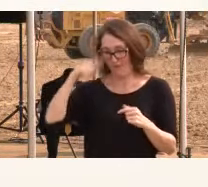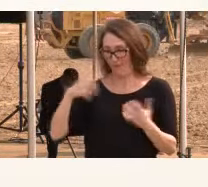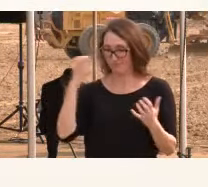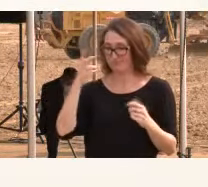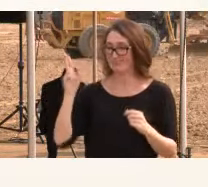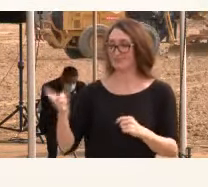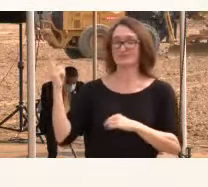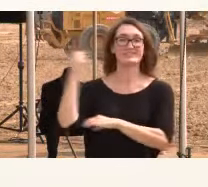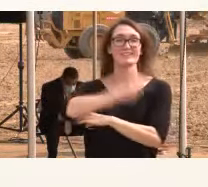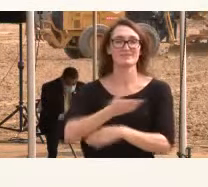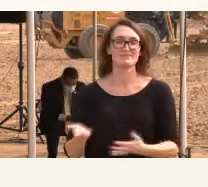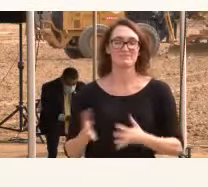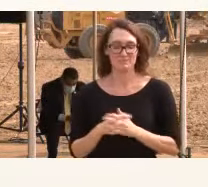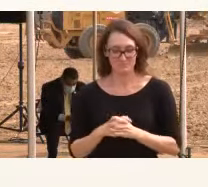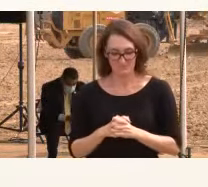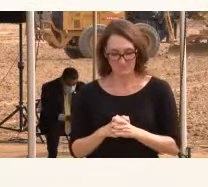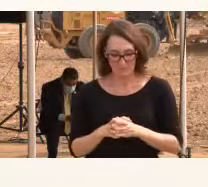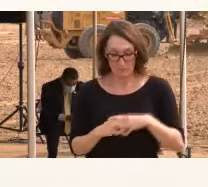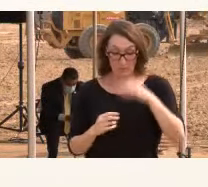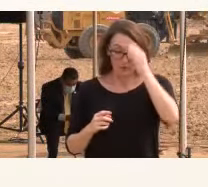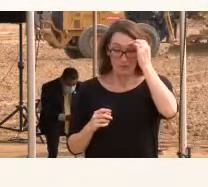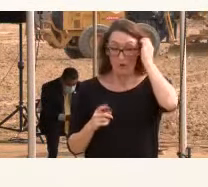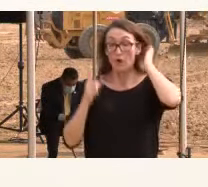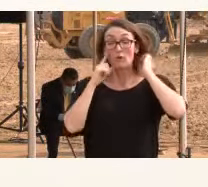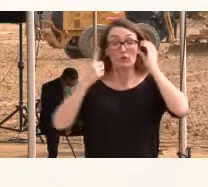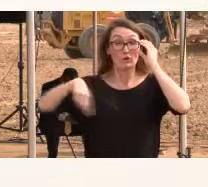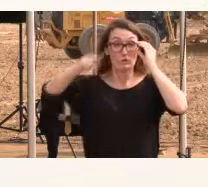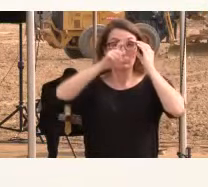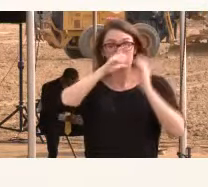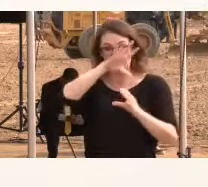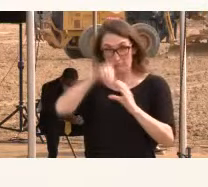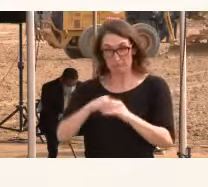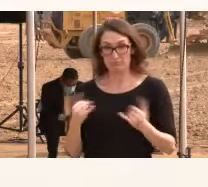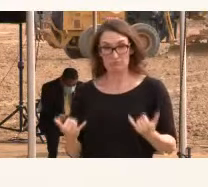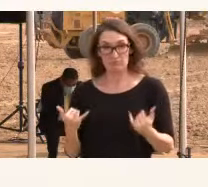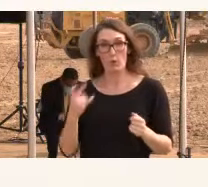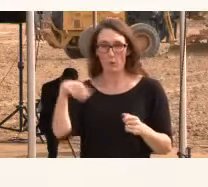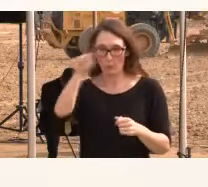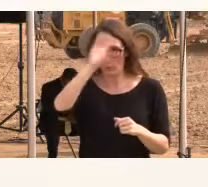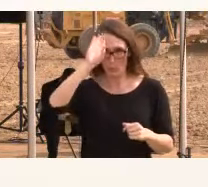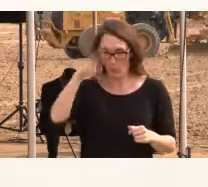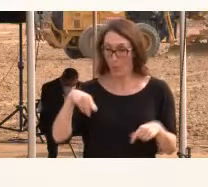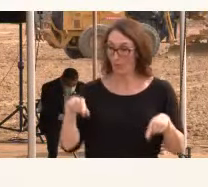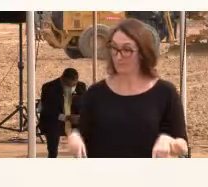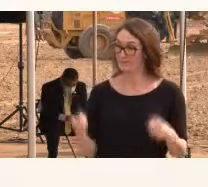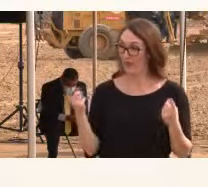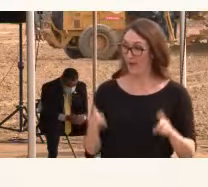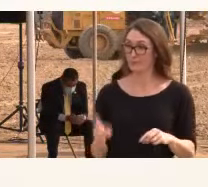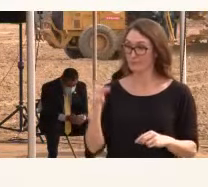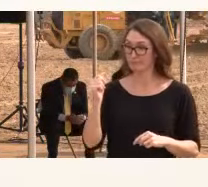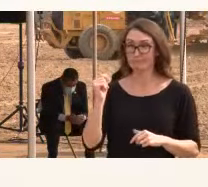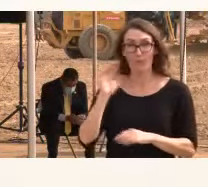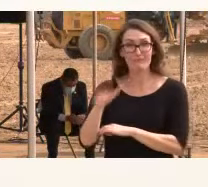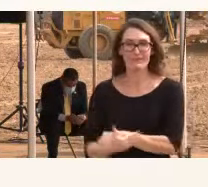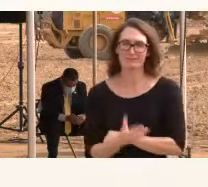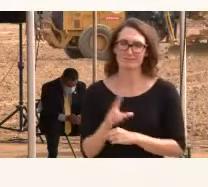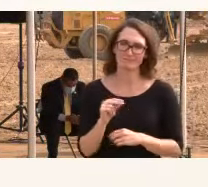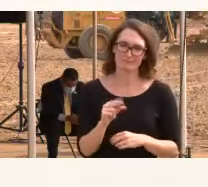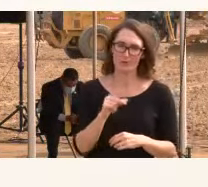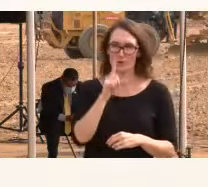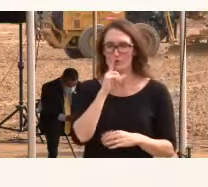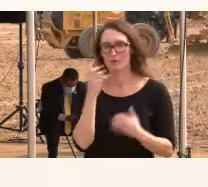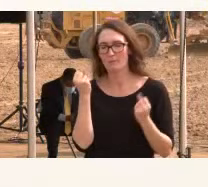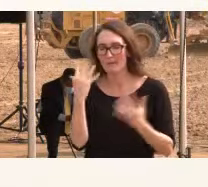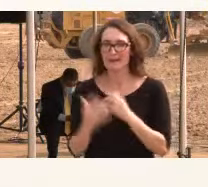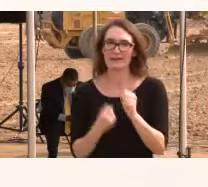milestone. For everyone involved in this project, you all know that this didn't happen overnight. The efforts of the community to bring